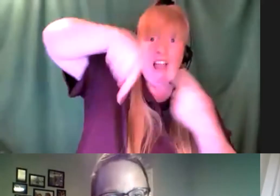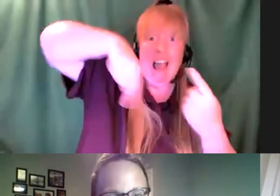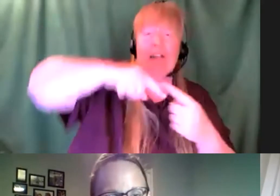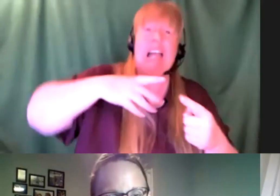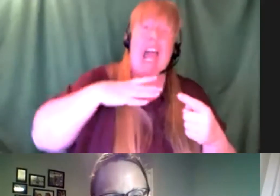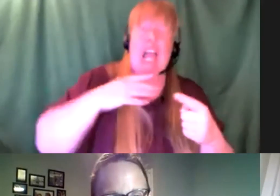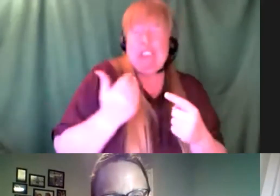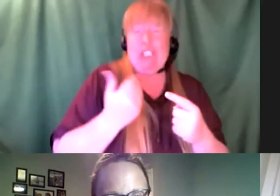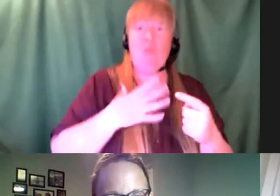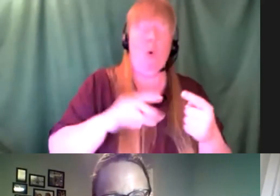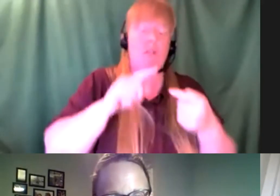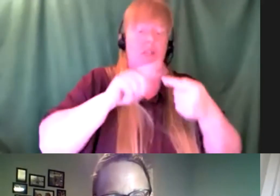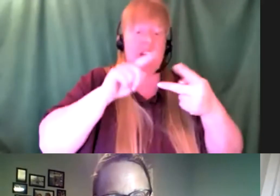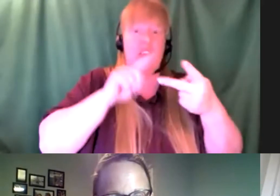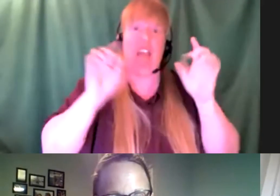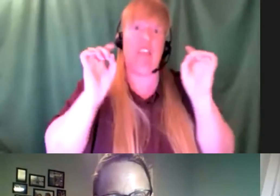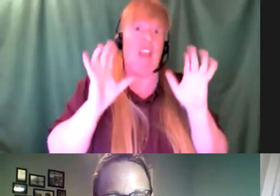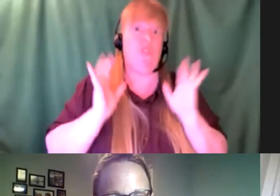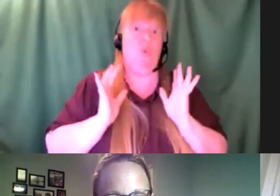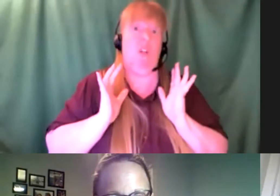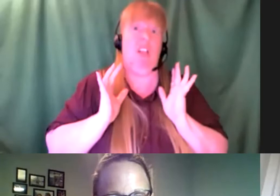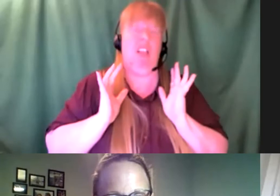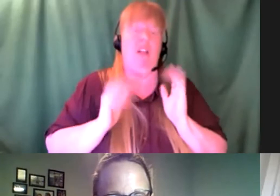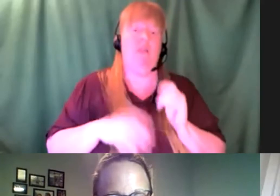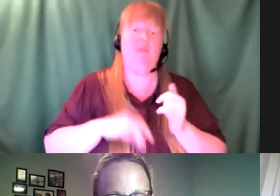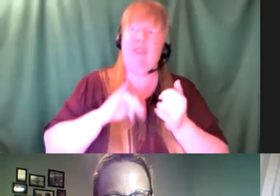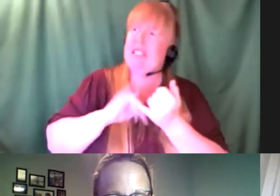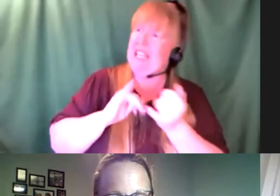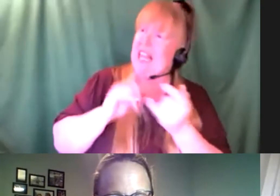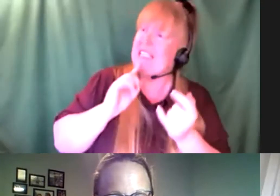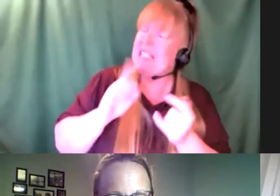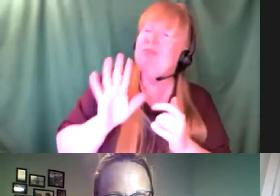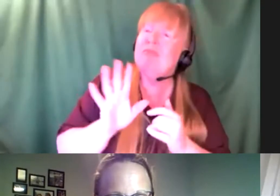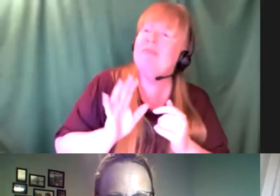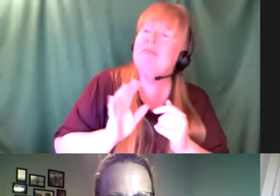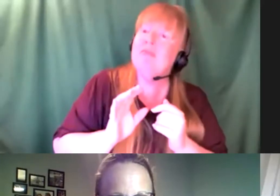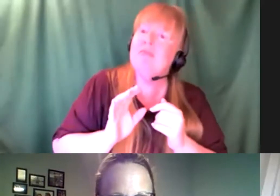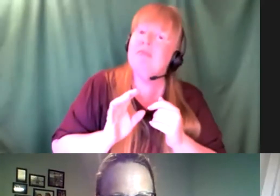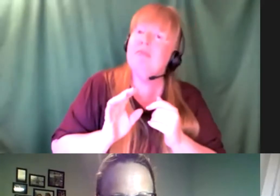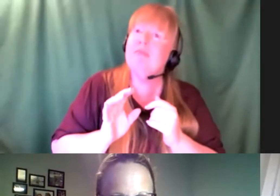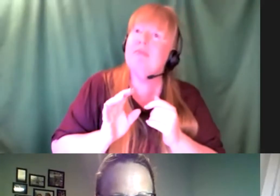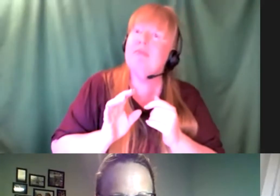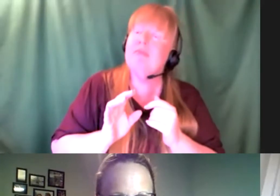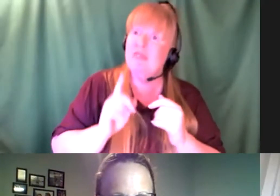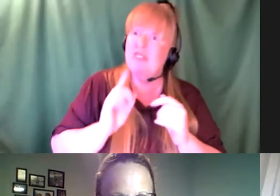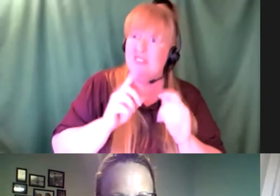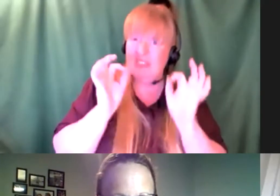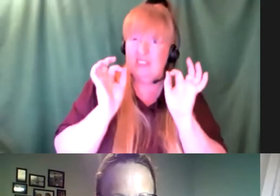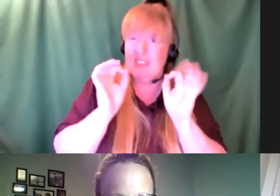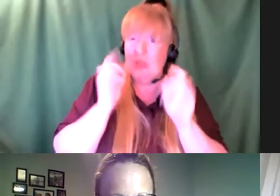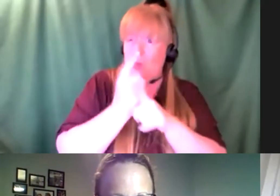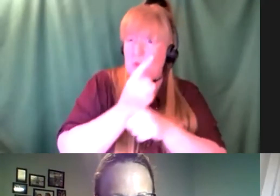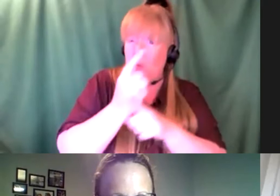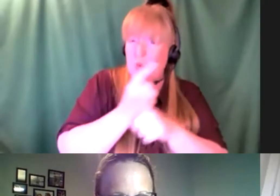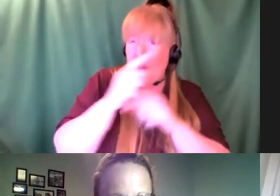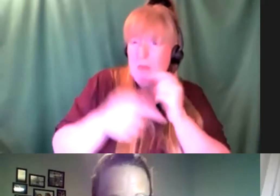Yeah, yeah. Go on, Selena. Go on. I was going to say, it's exactly what we want to talk about, actually, is sort of